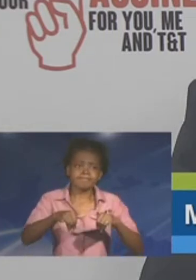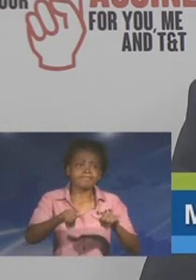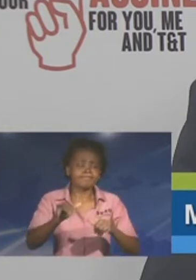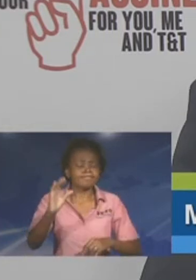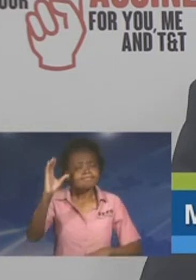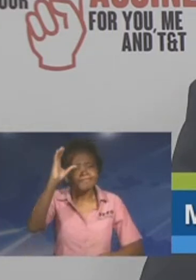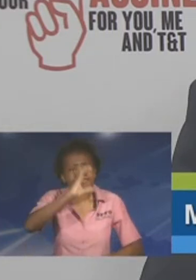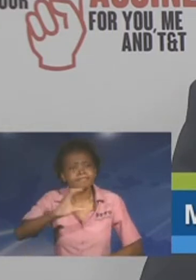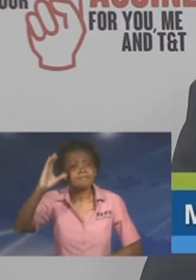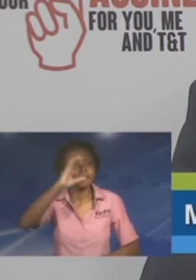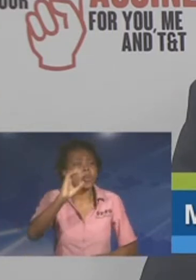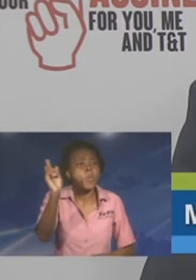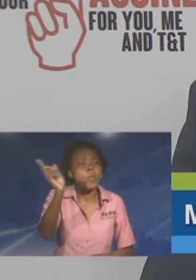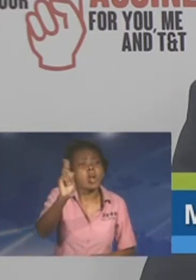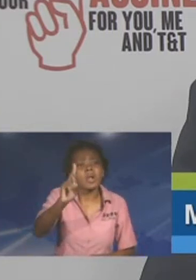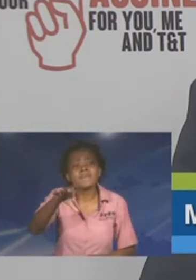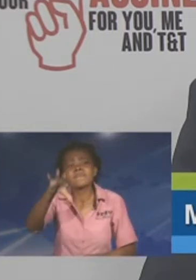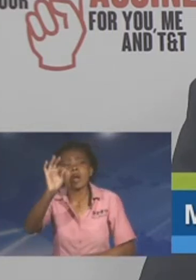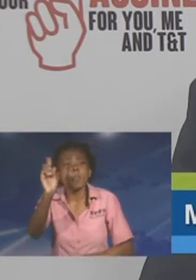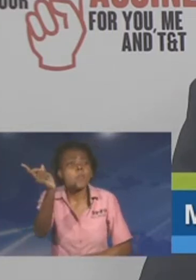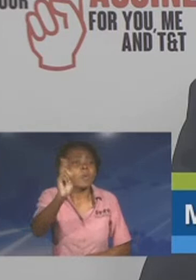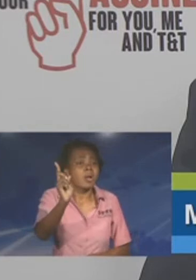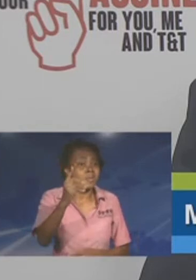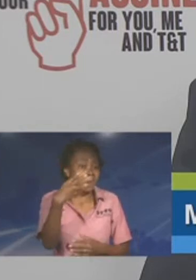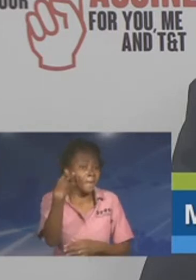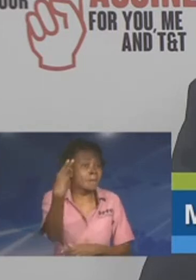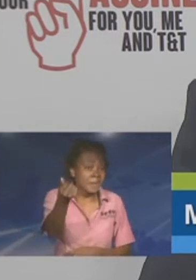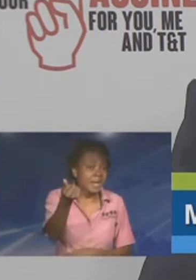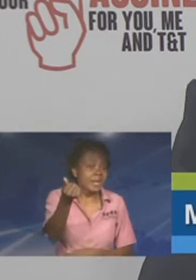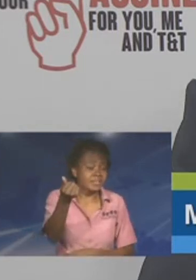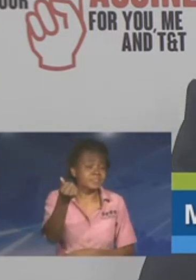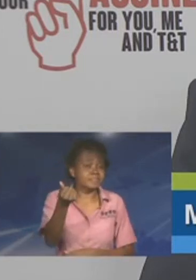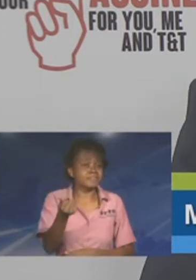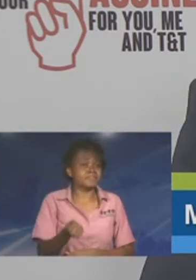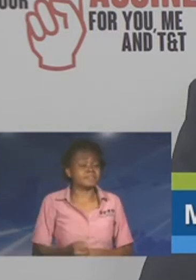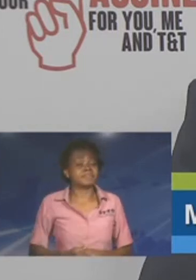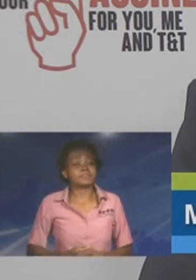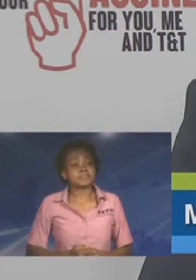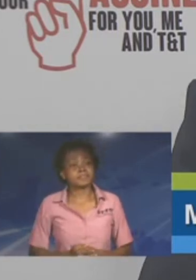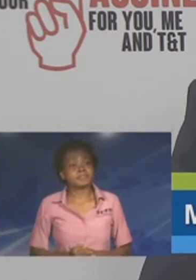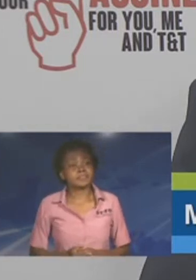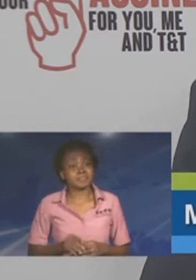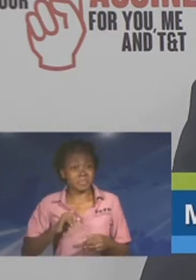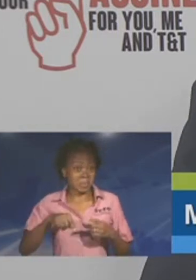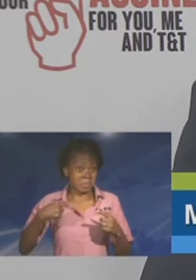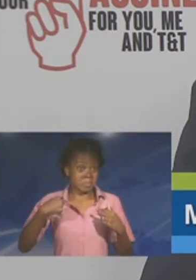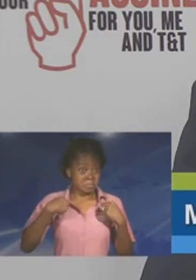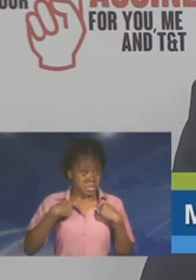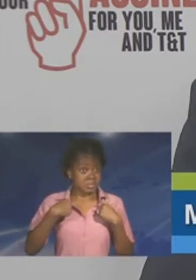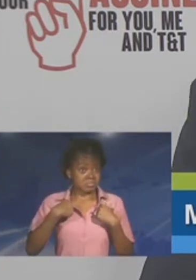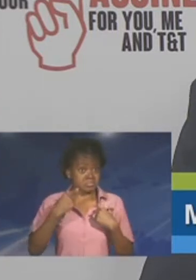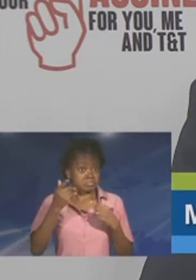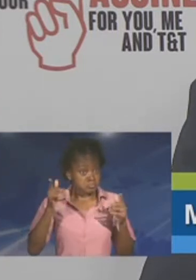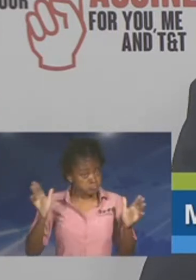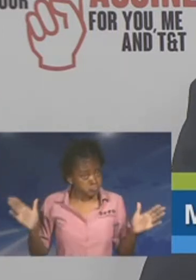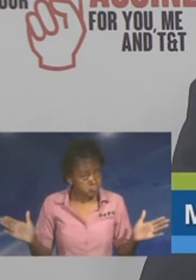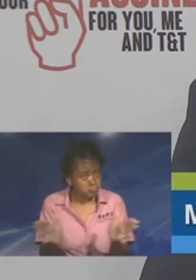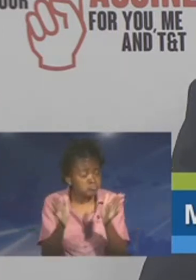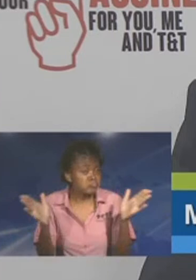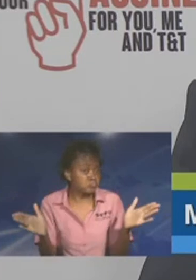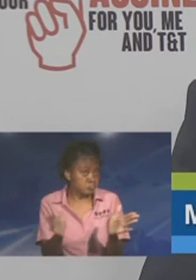and see if we can get supplies, right? But I did urge, I did ask the population, I